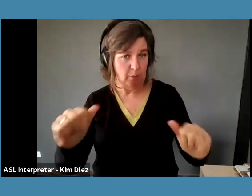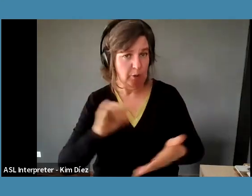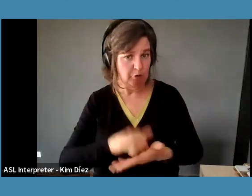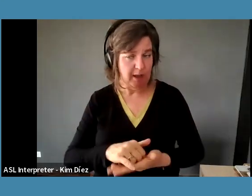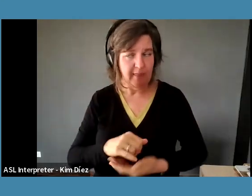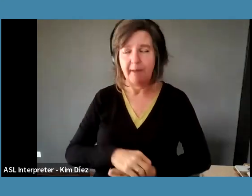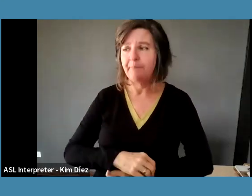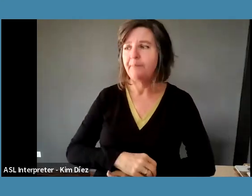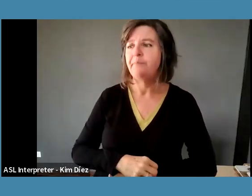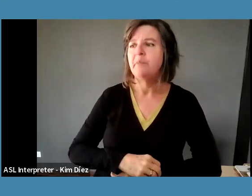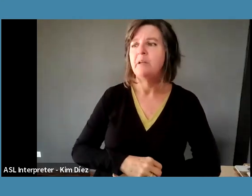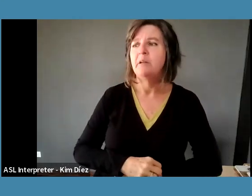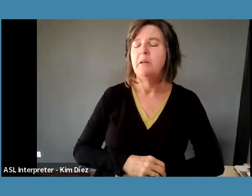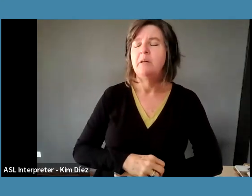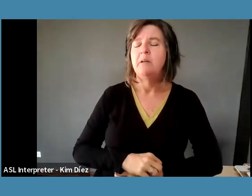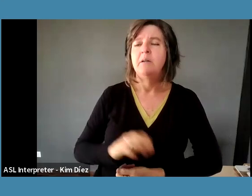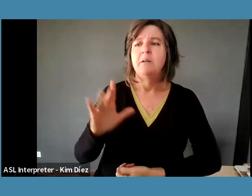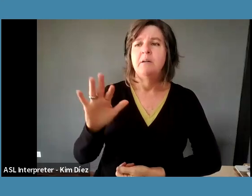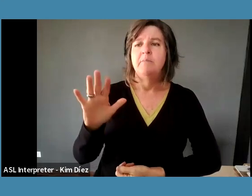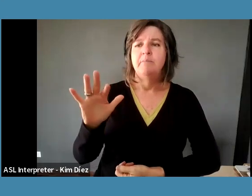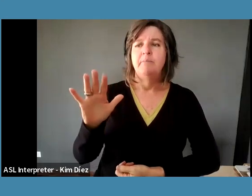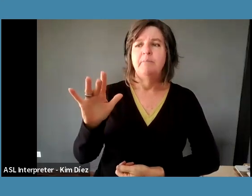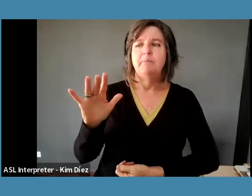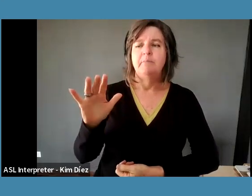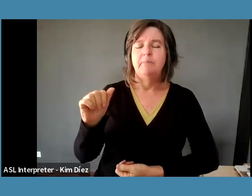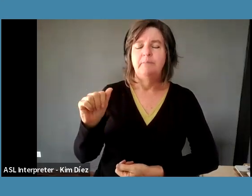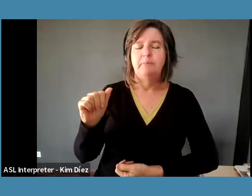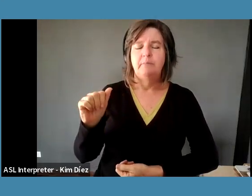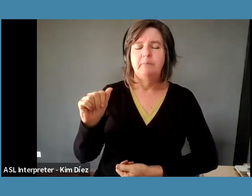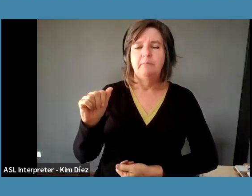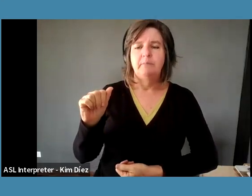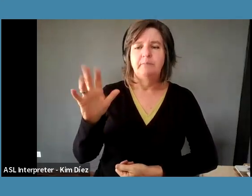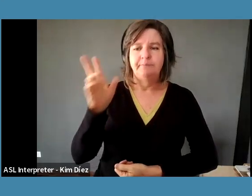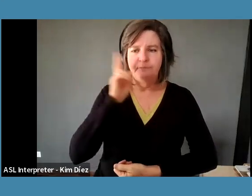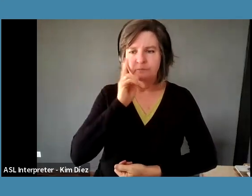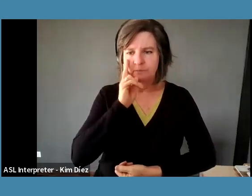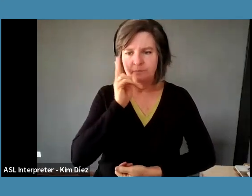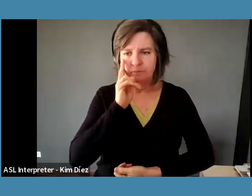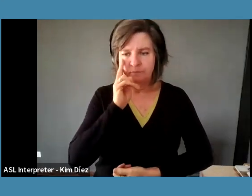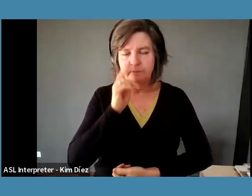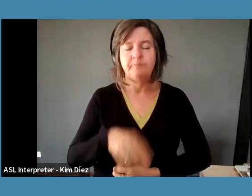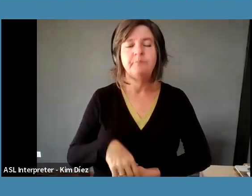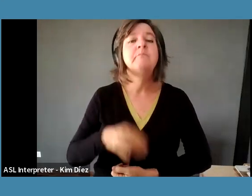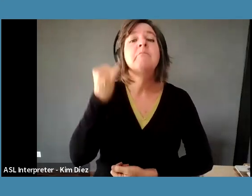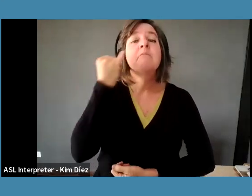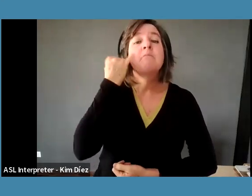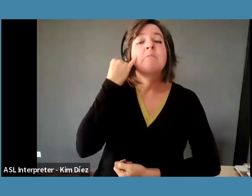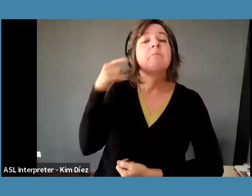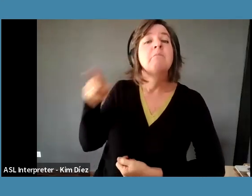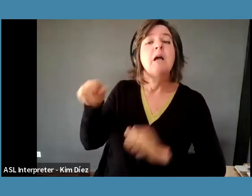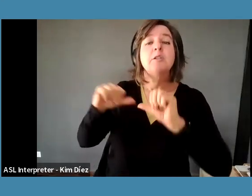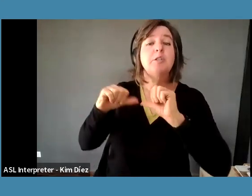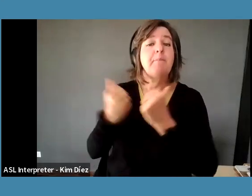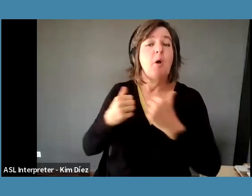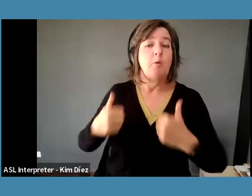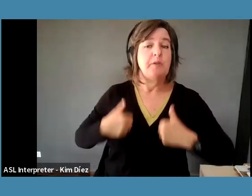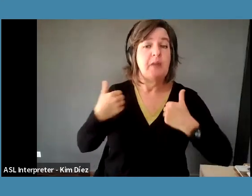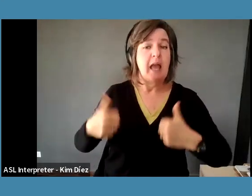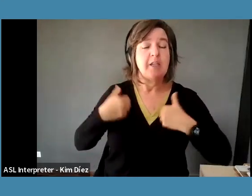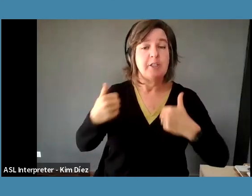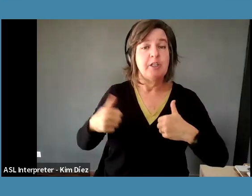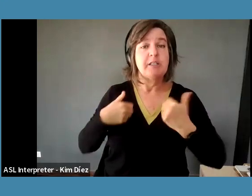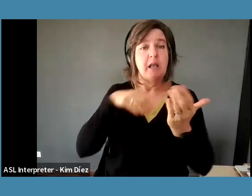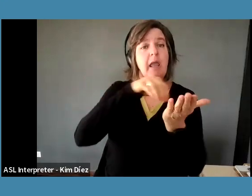right. Um, let's see. What if the agency address is listed